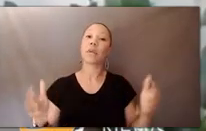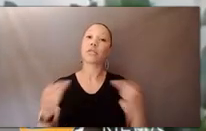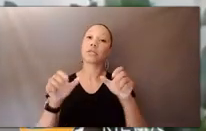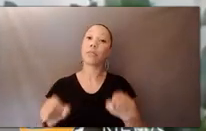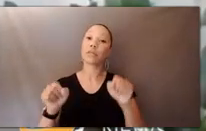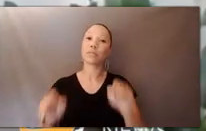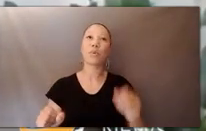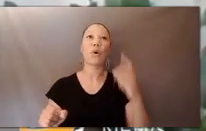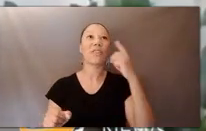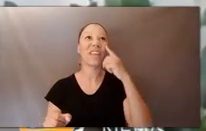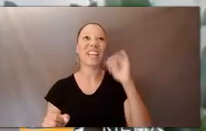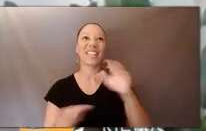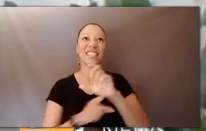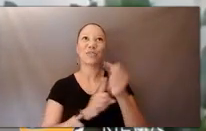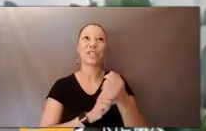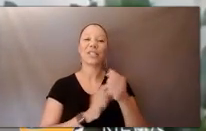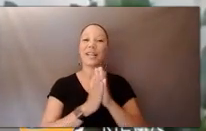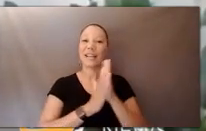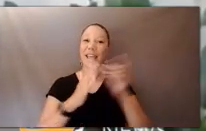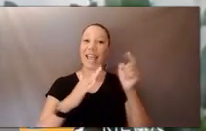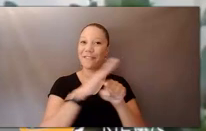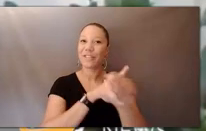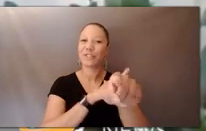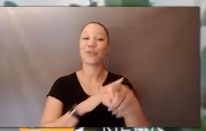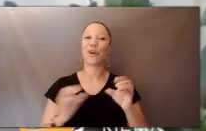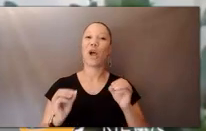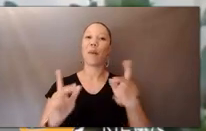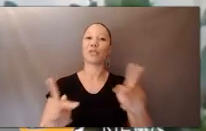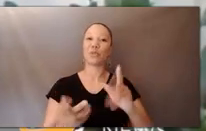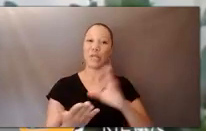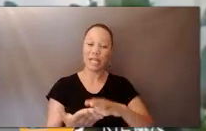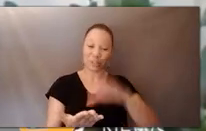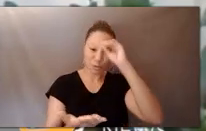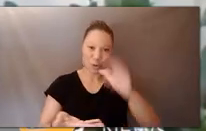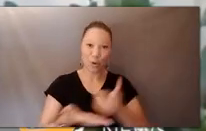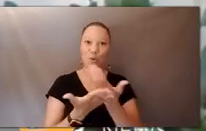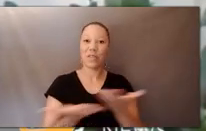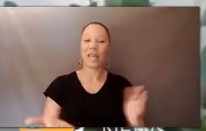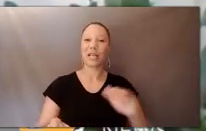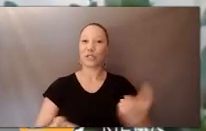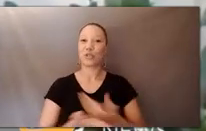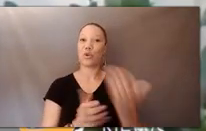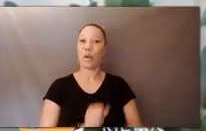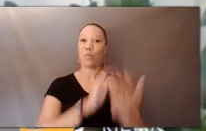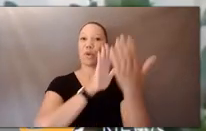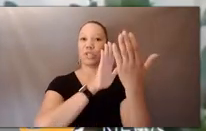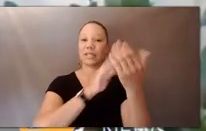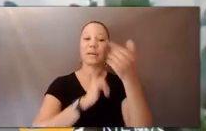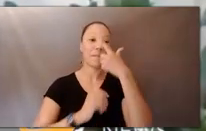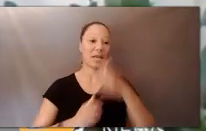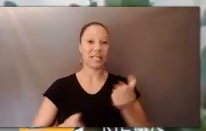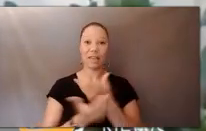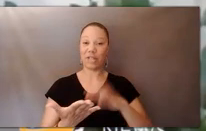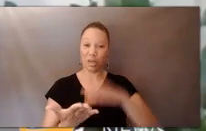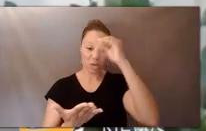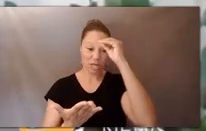at it as an adventure and an opportunity to learn new things and to take new approaches. Because a lot of the things that we learn